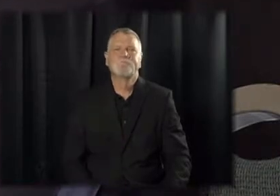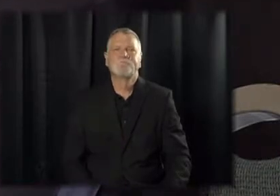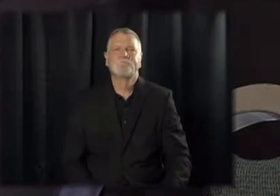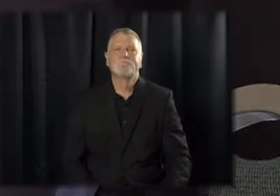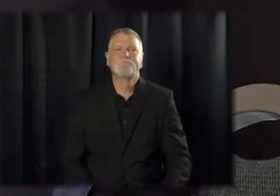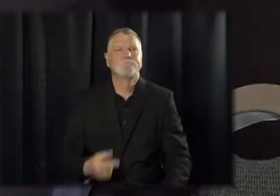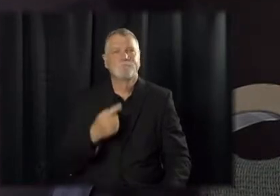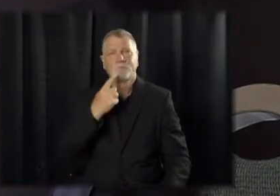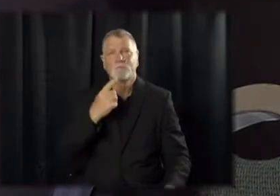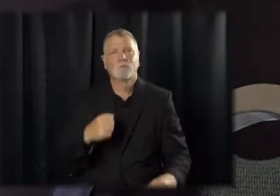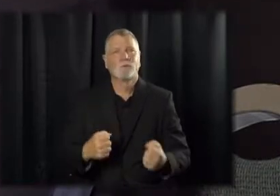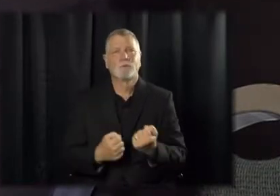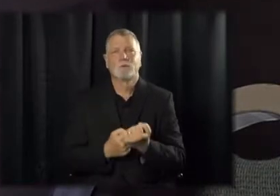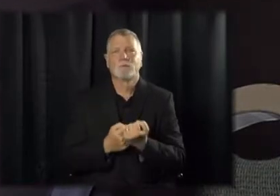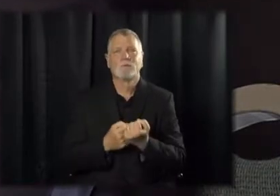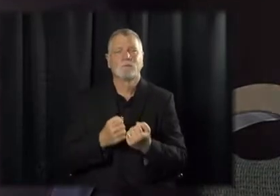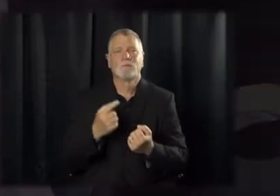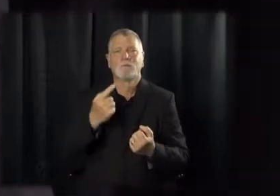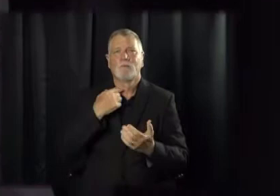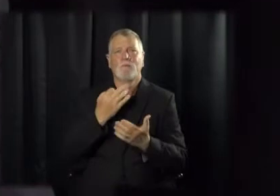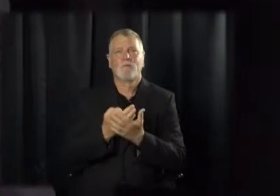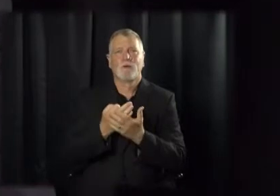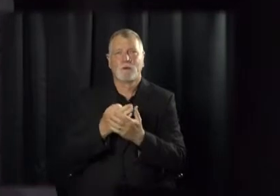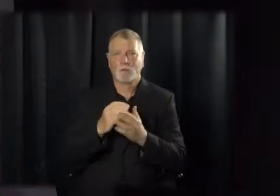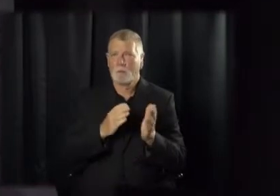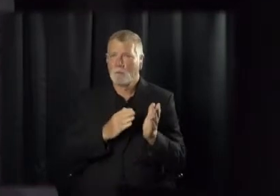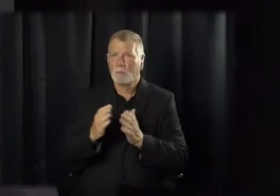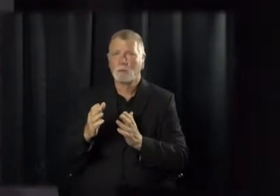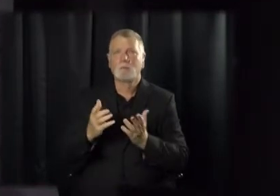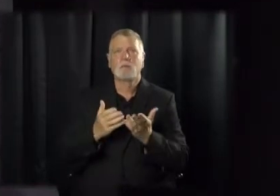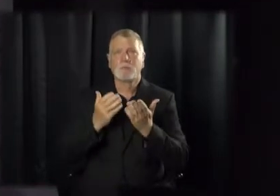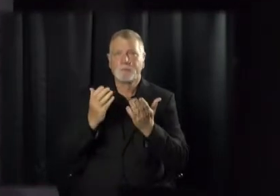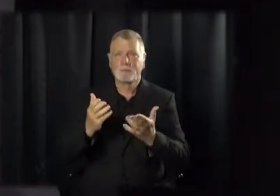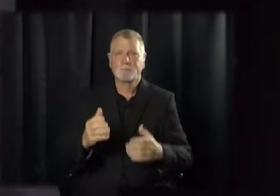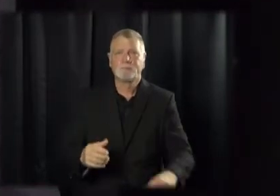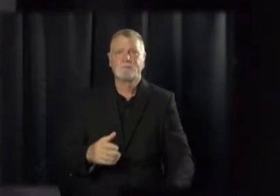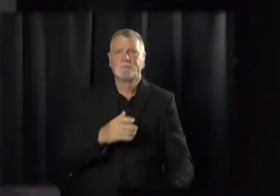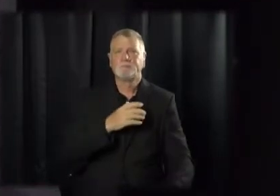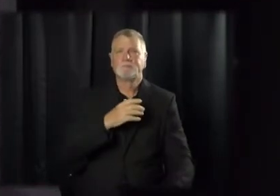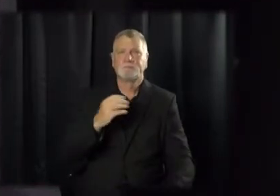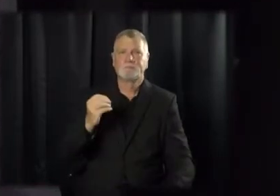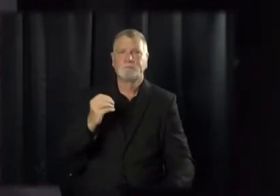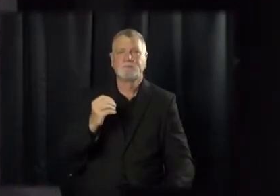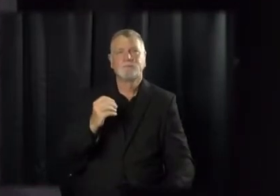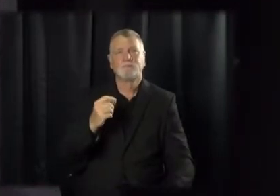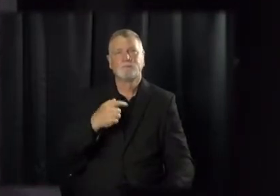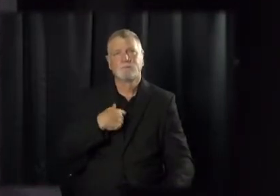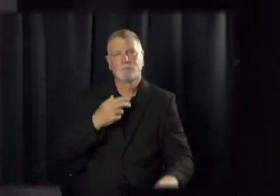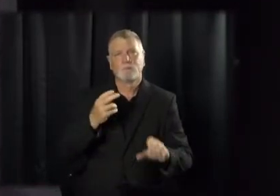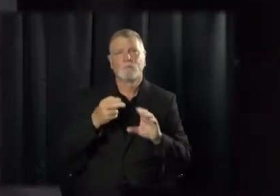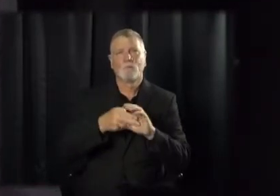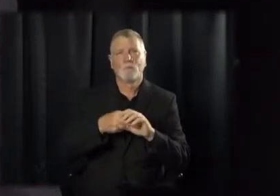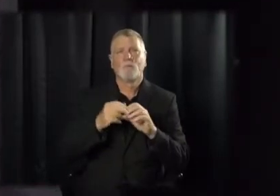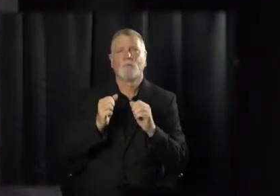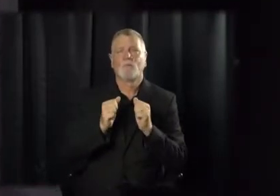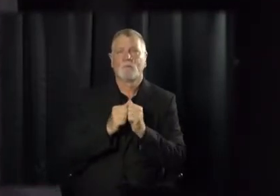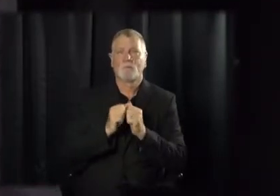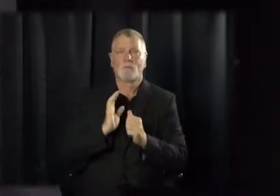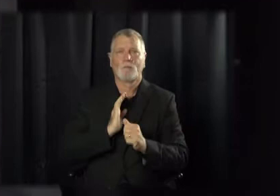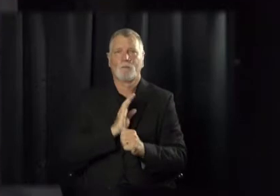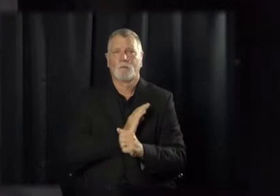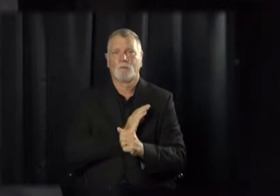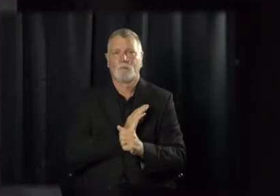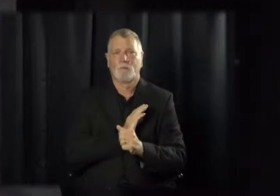I support the fiscal plan as being proposed, and I join the